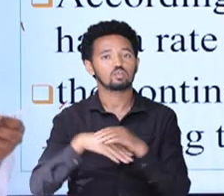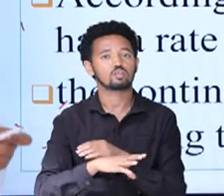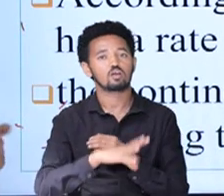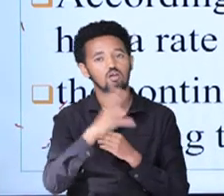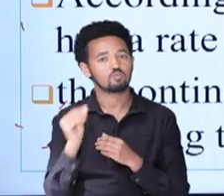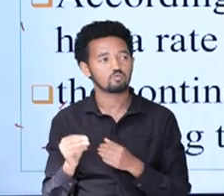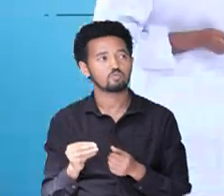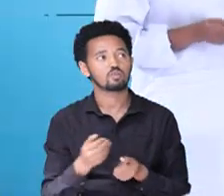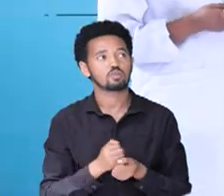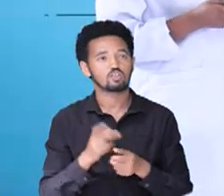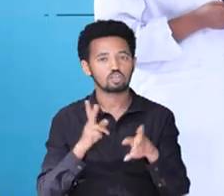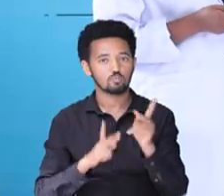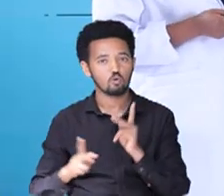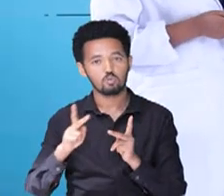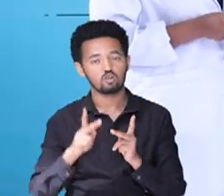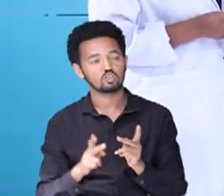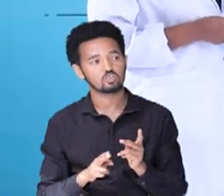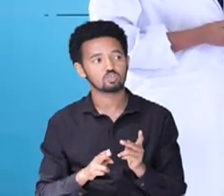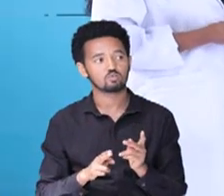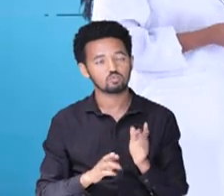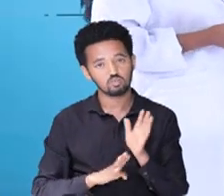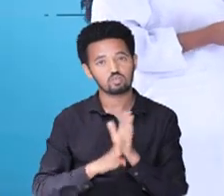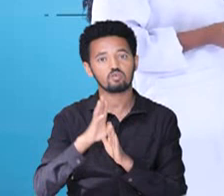When we see the population growth rate,